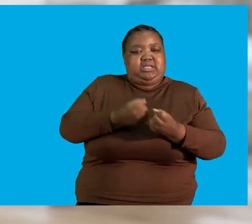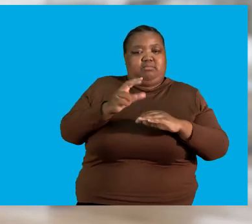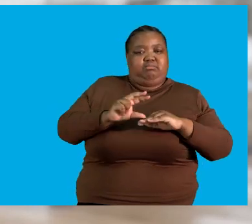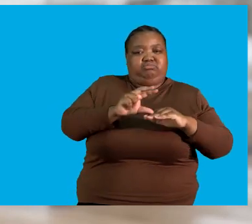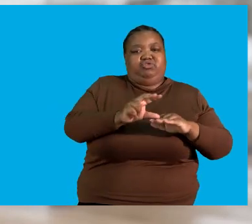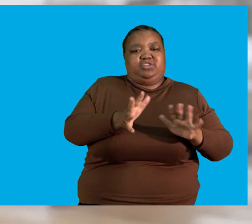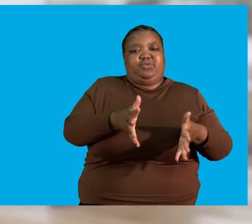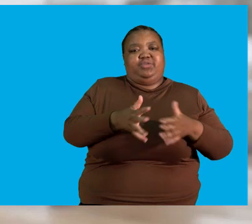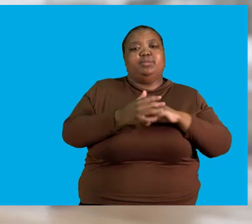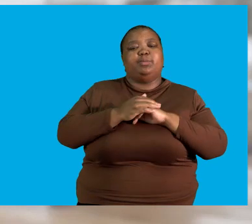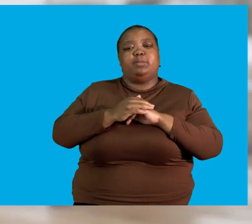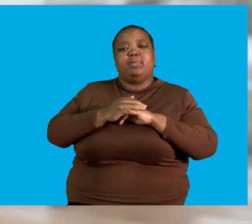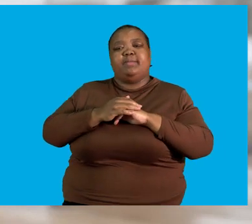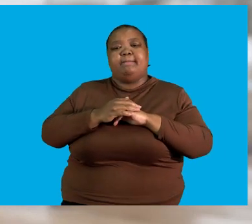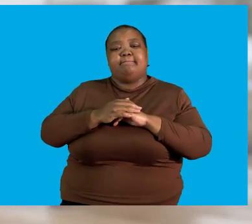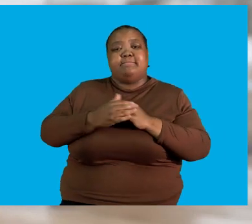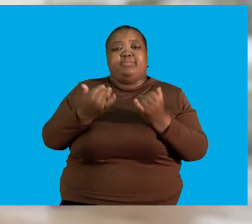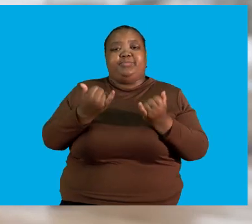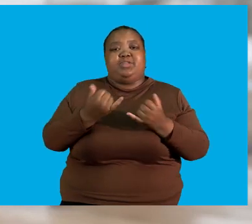the society.